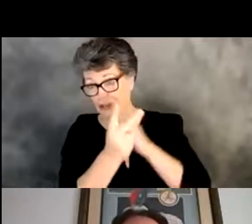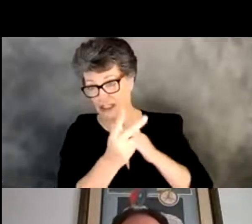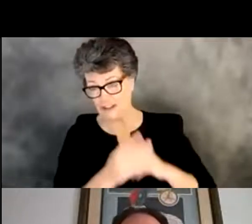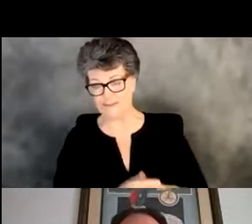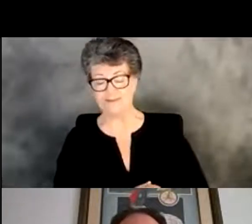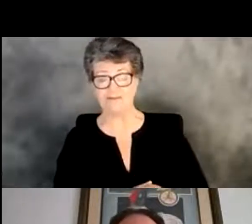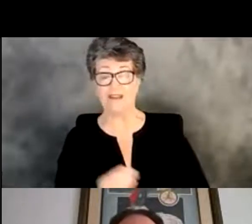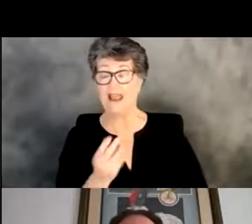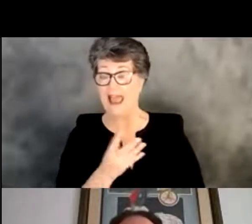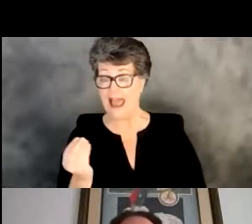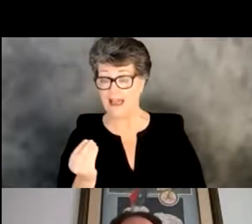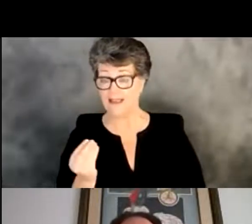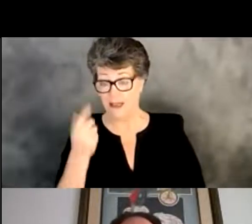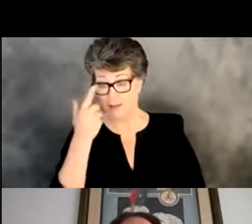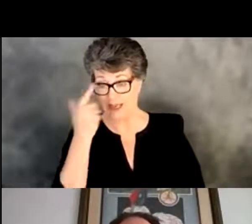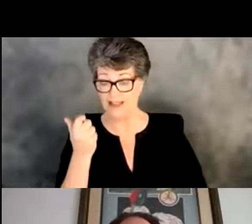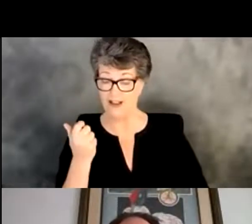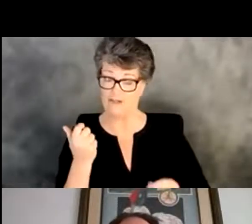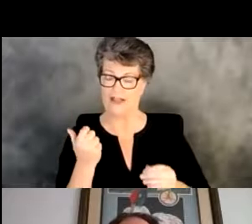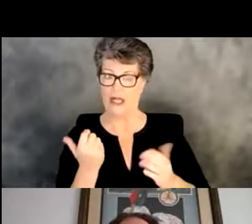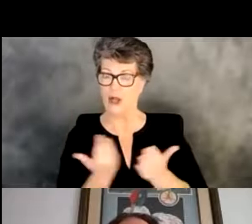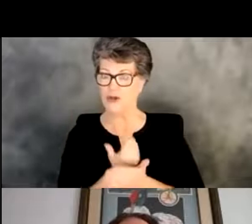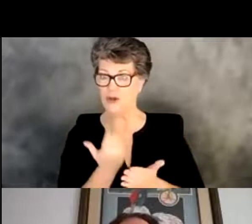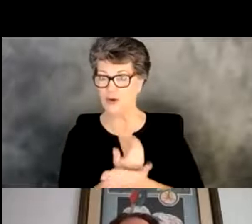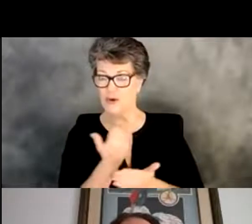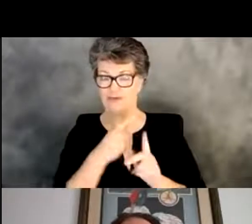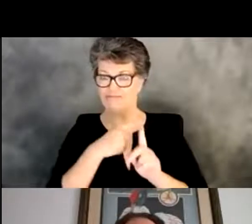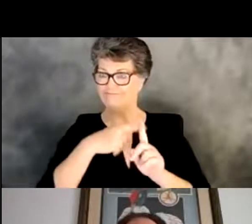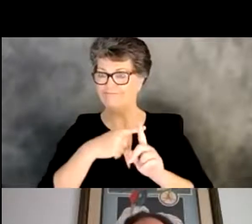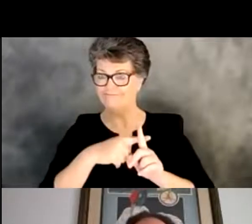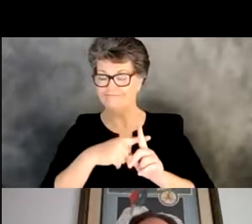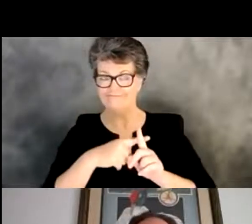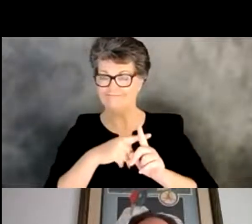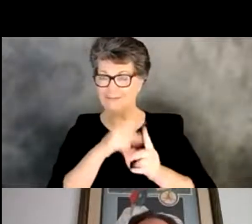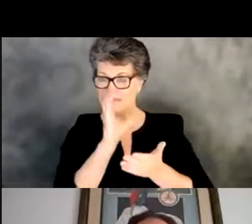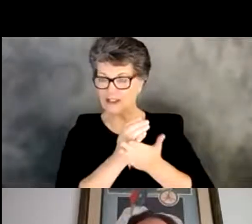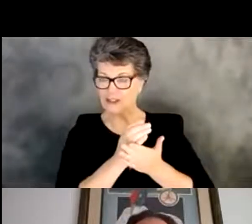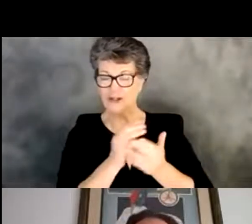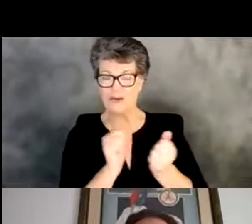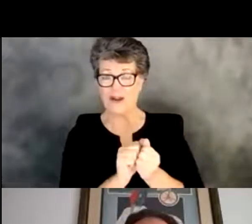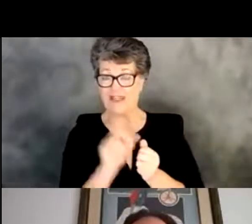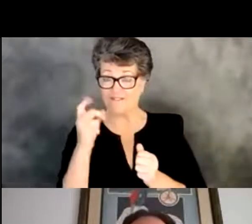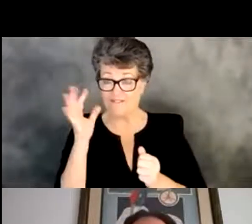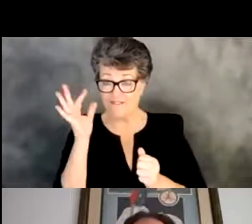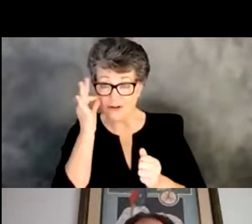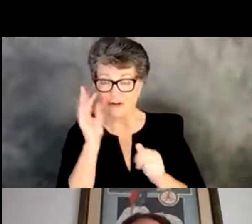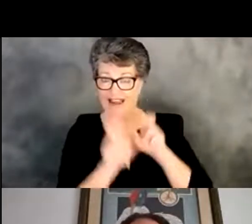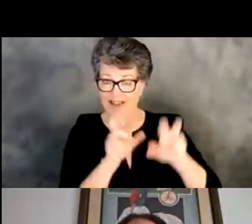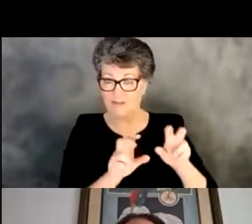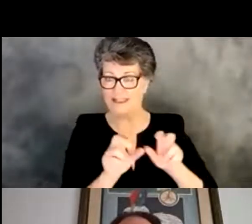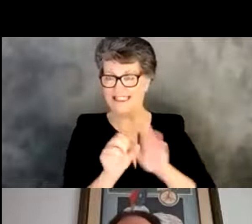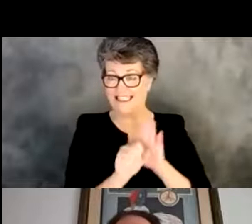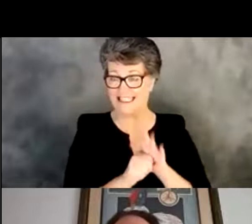And because of a brightened fiscal picture in terms of federal investments in states coming out of